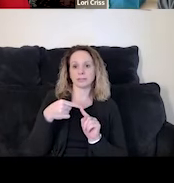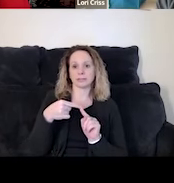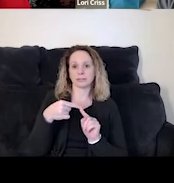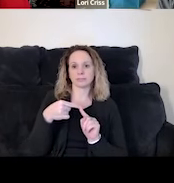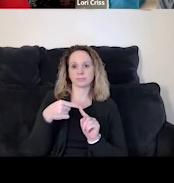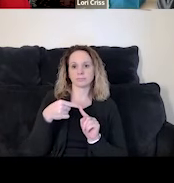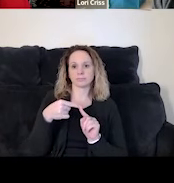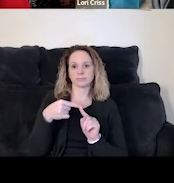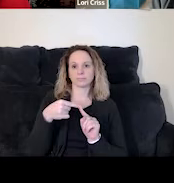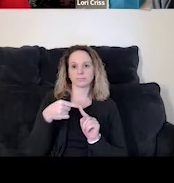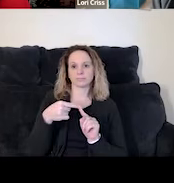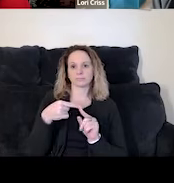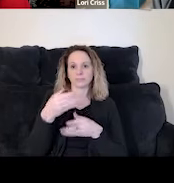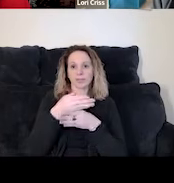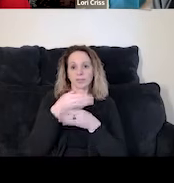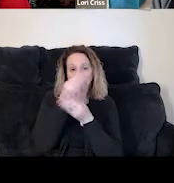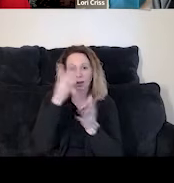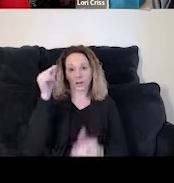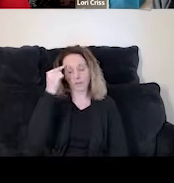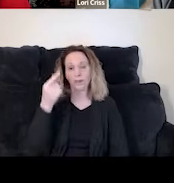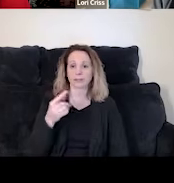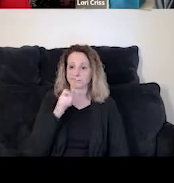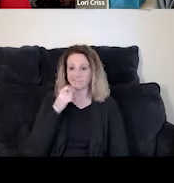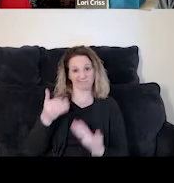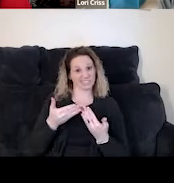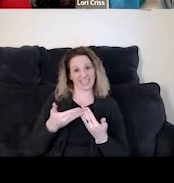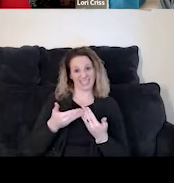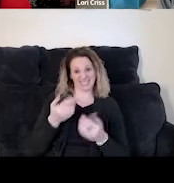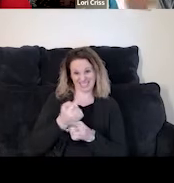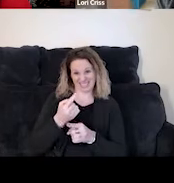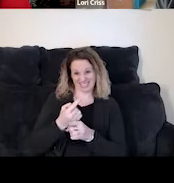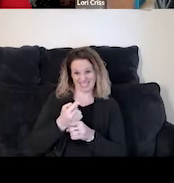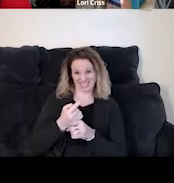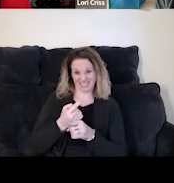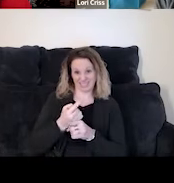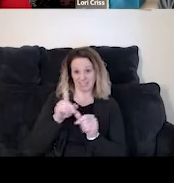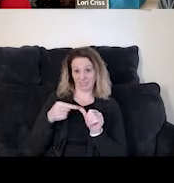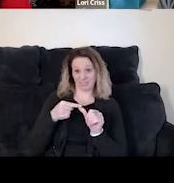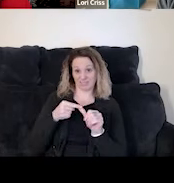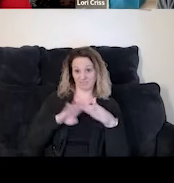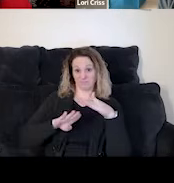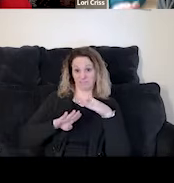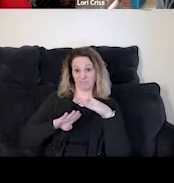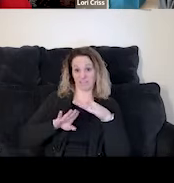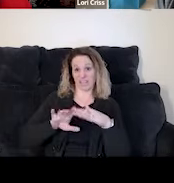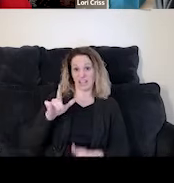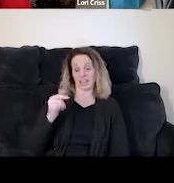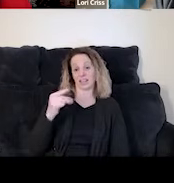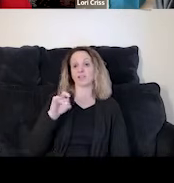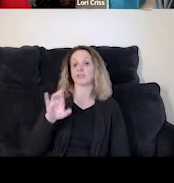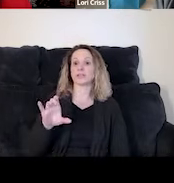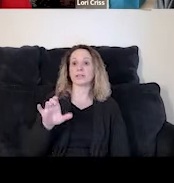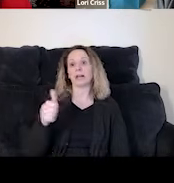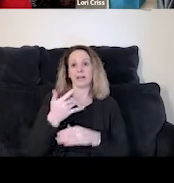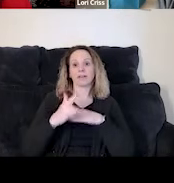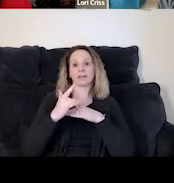that notion of shared governance. It is not easy, right? It is, first of all, just basic logistics, finding everyone's